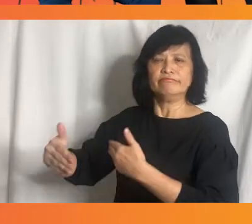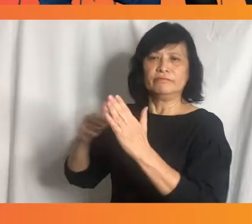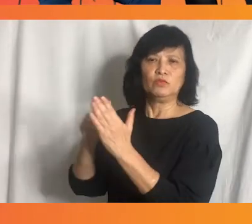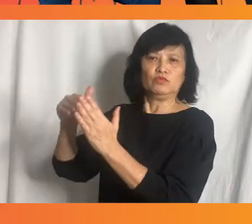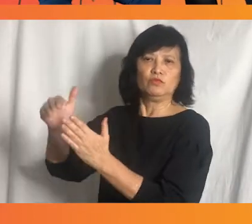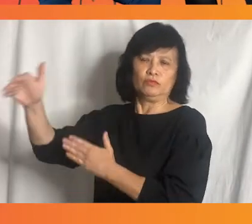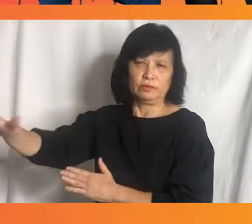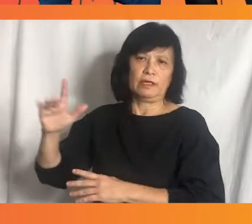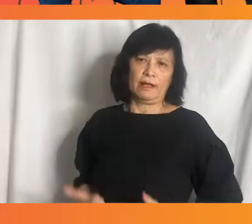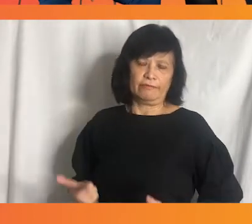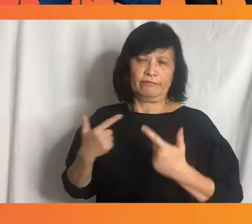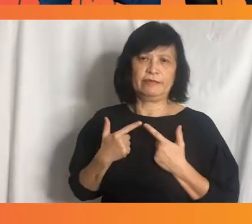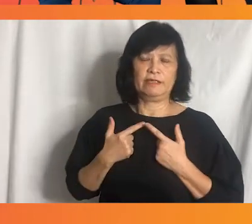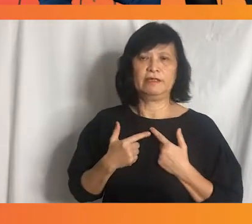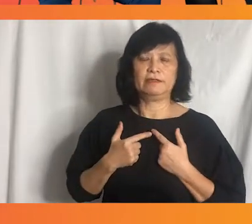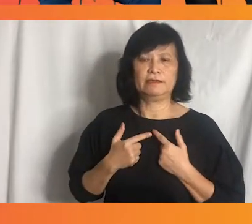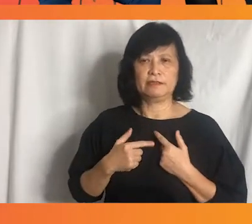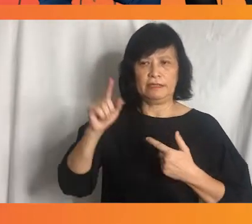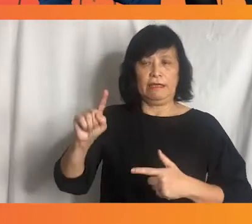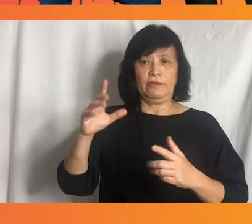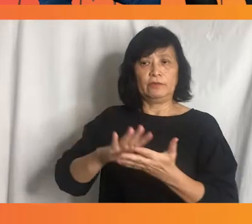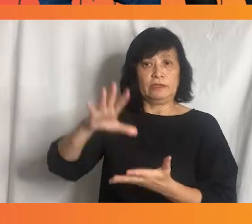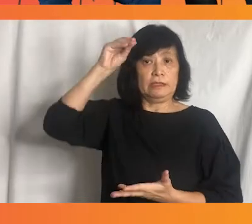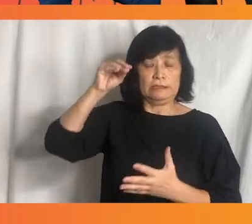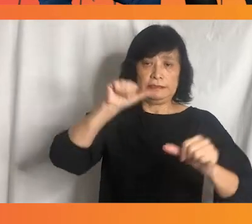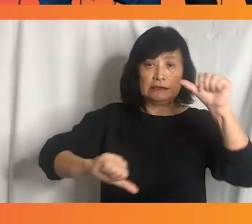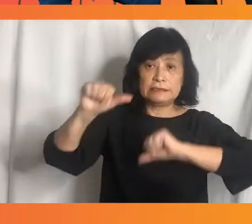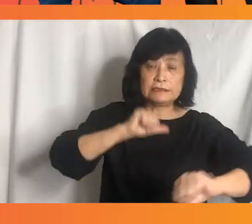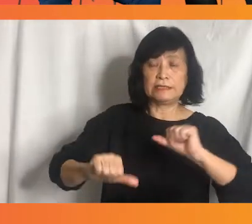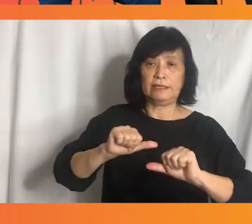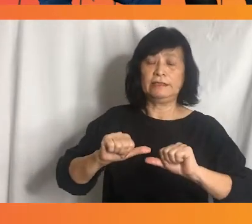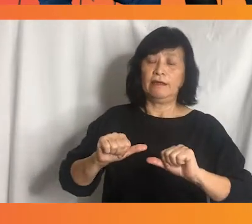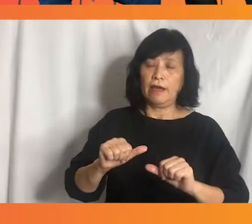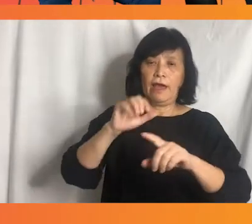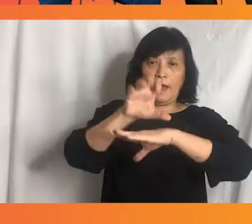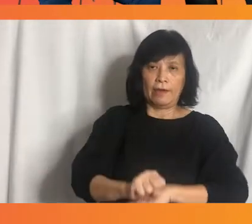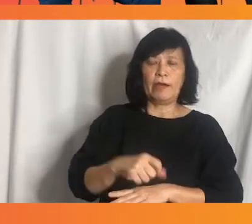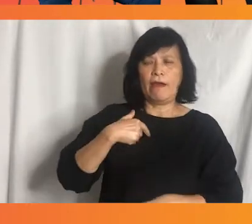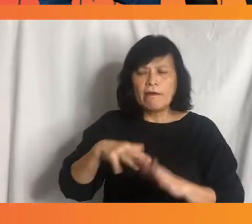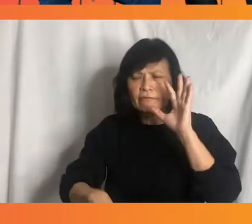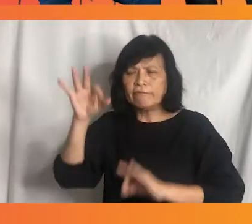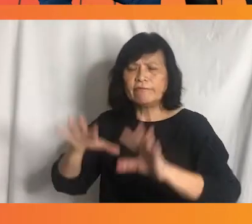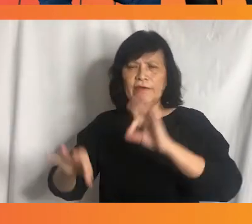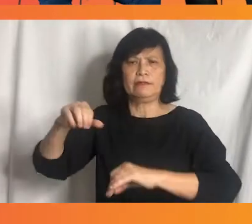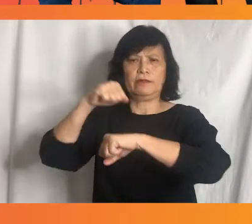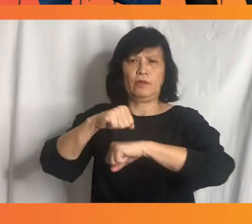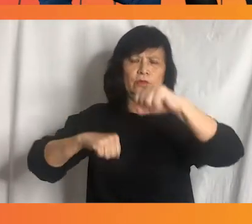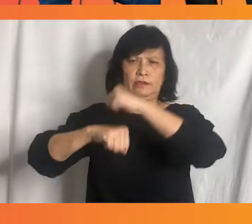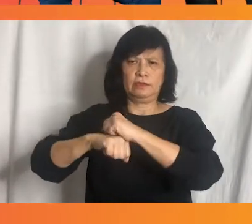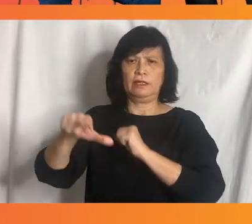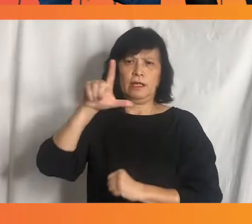disability. Charles Duhigg studied the science of habit, and it involves identifying and deconstructing the habit loop.